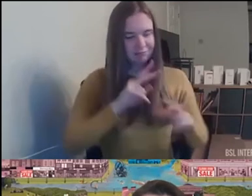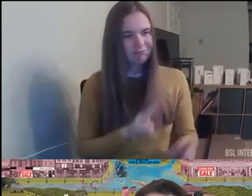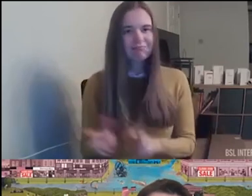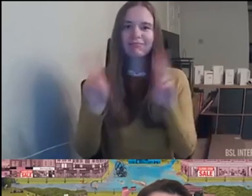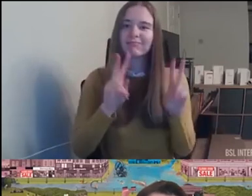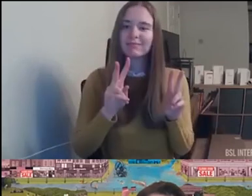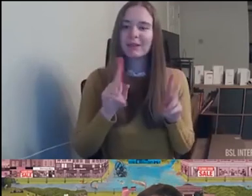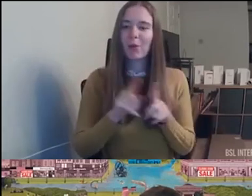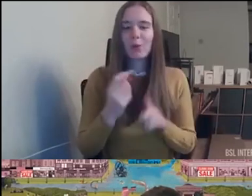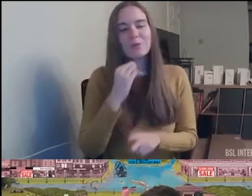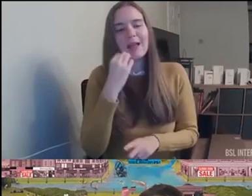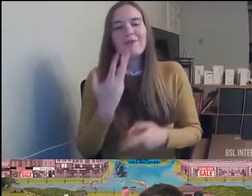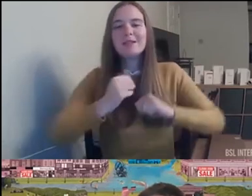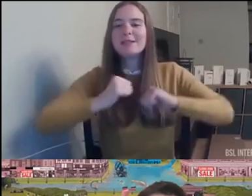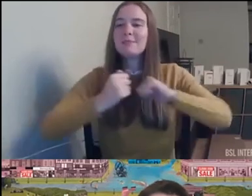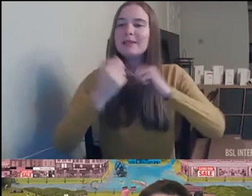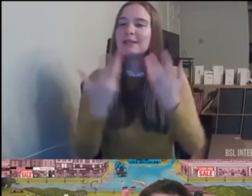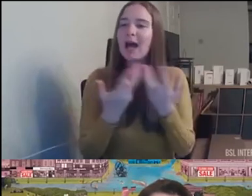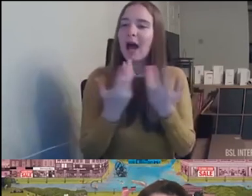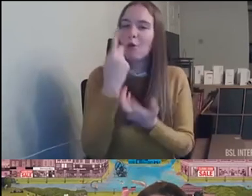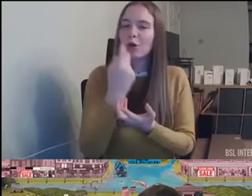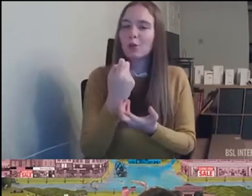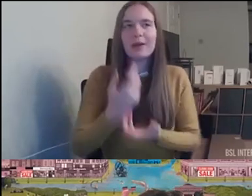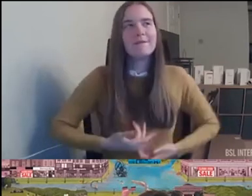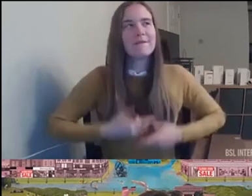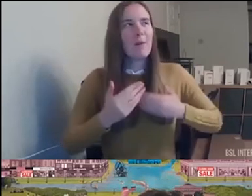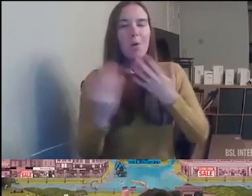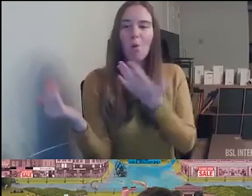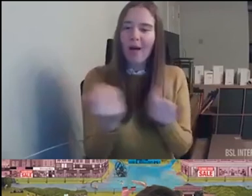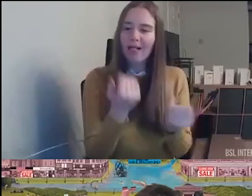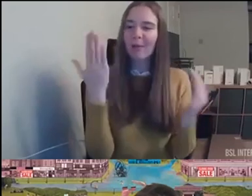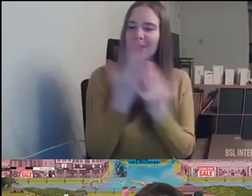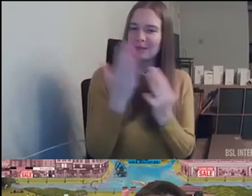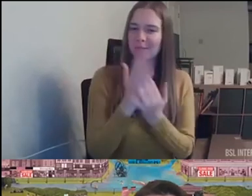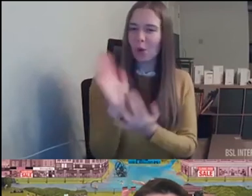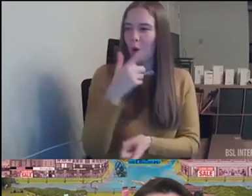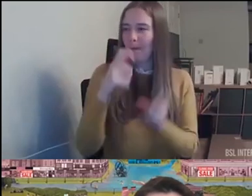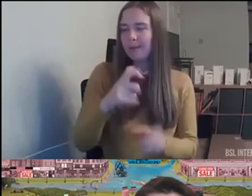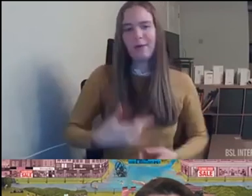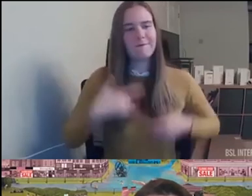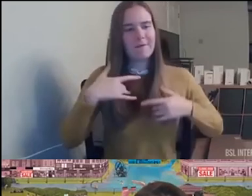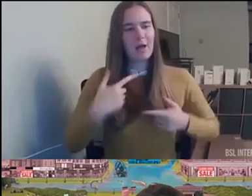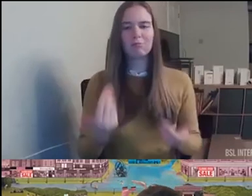spaces, how can we make them much more welcoming and accessible so that everyone feels like they belong there.